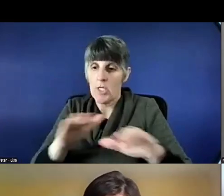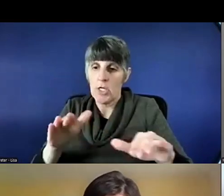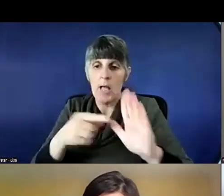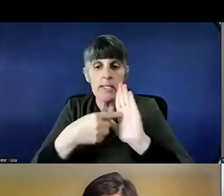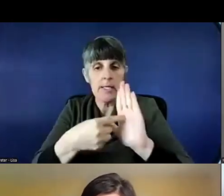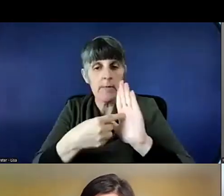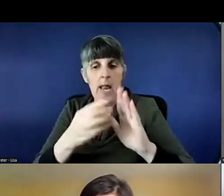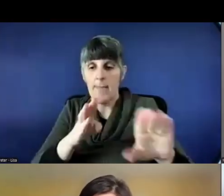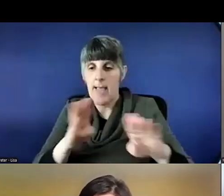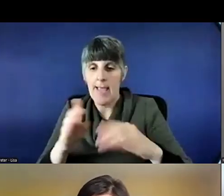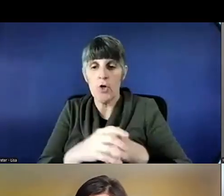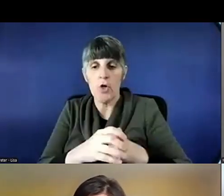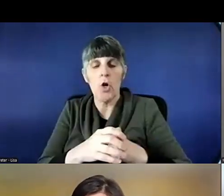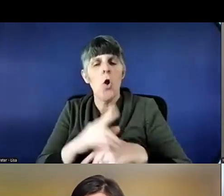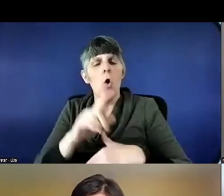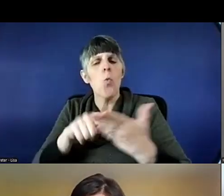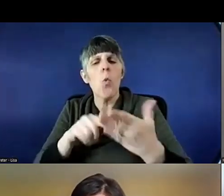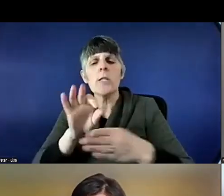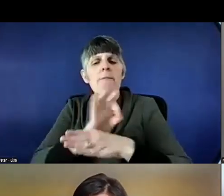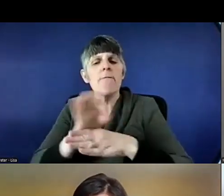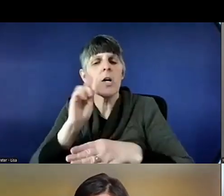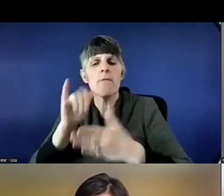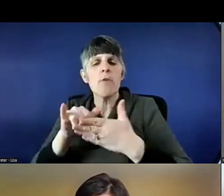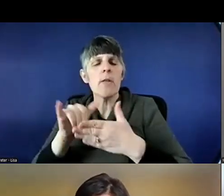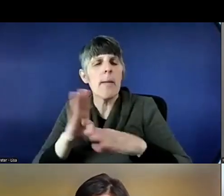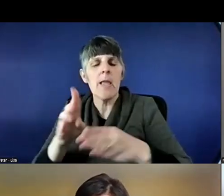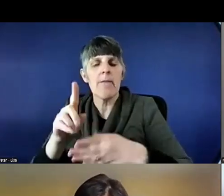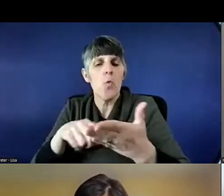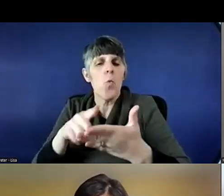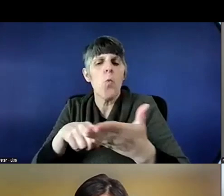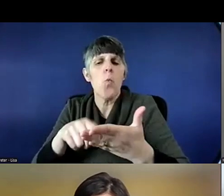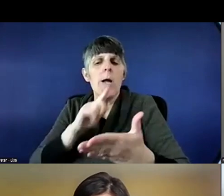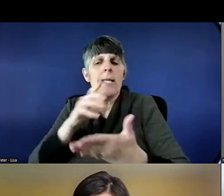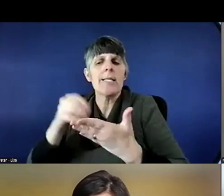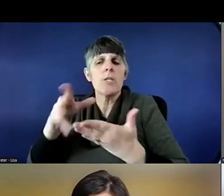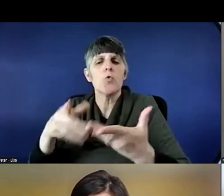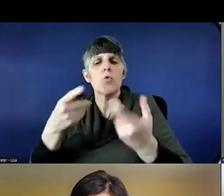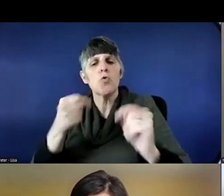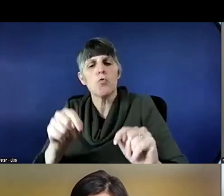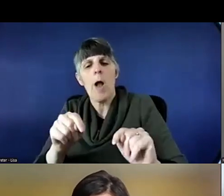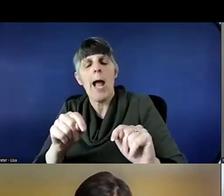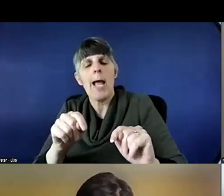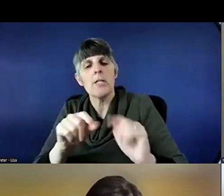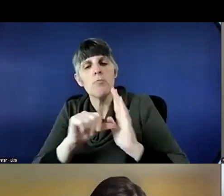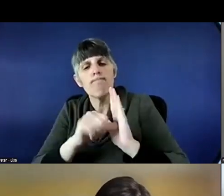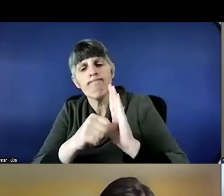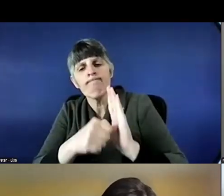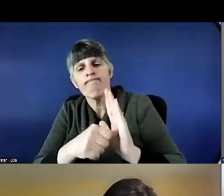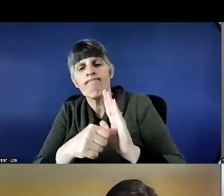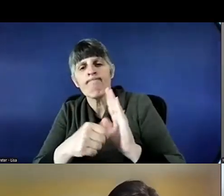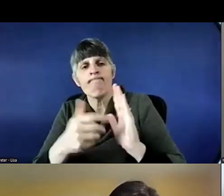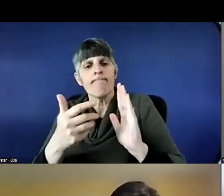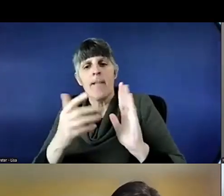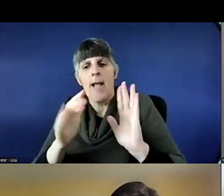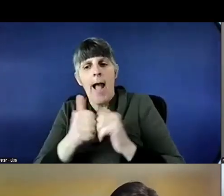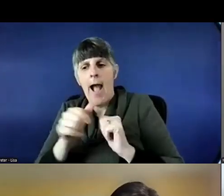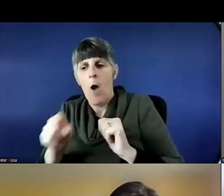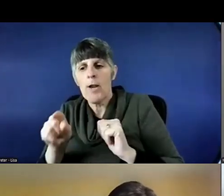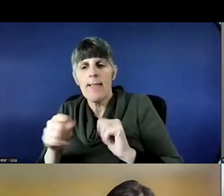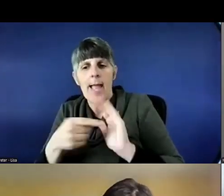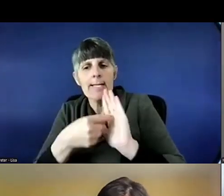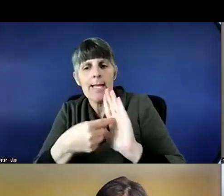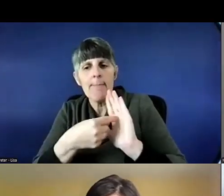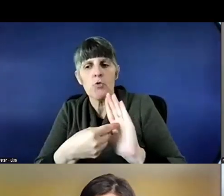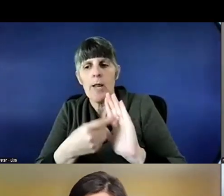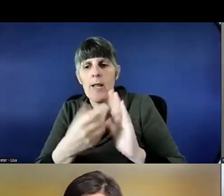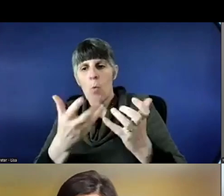exhibiting a behavior, what's the function of that behavior? What is the student trying to get? How are they demonstrating